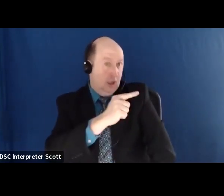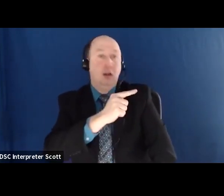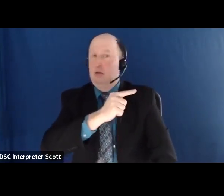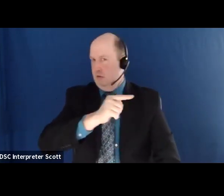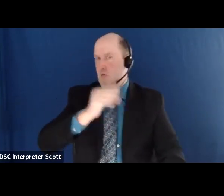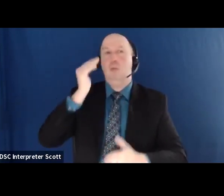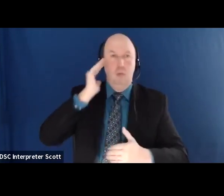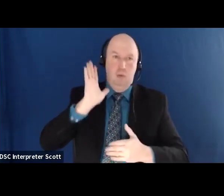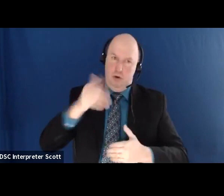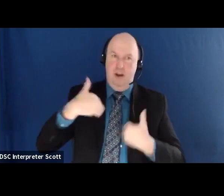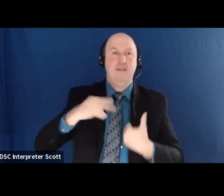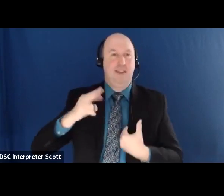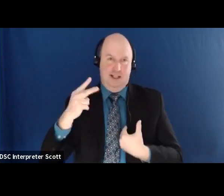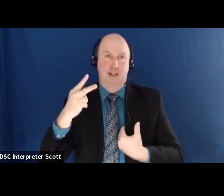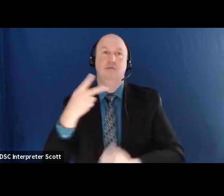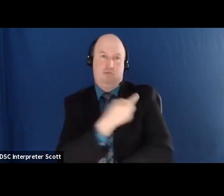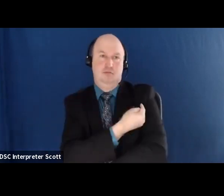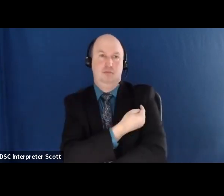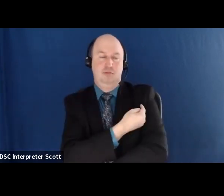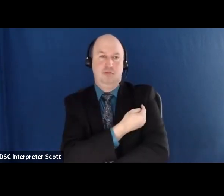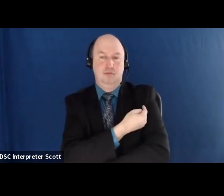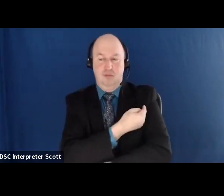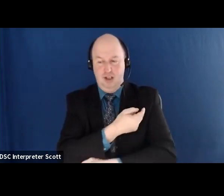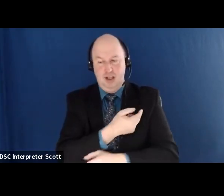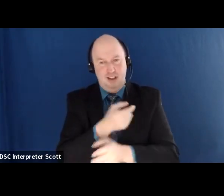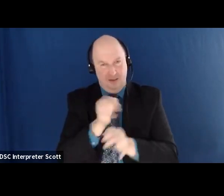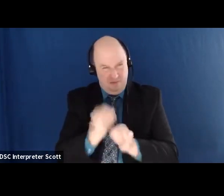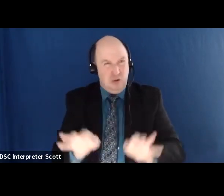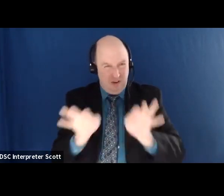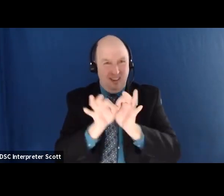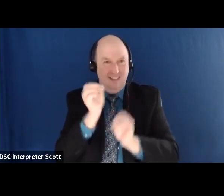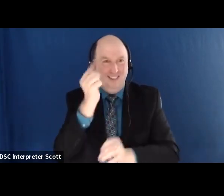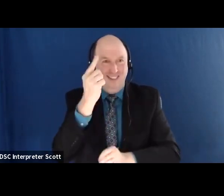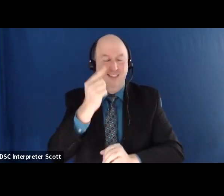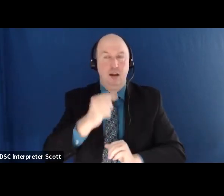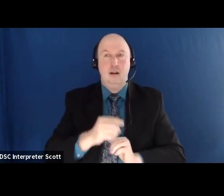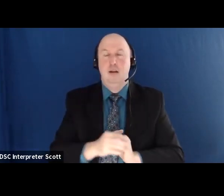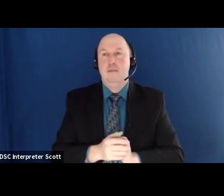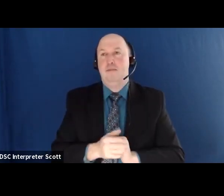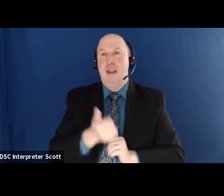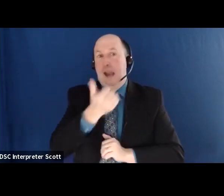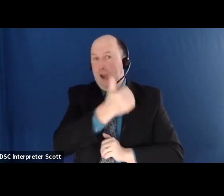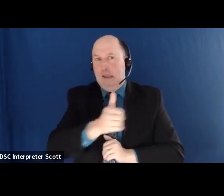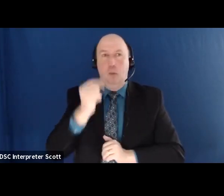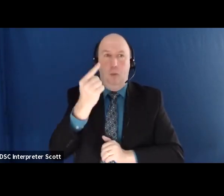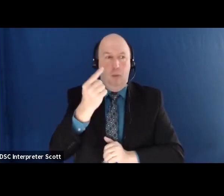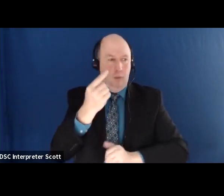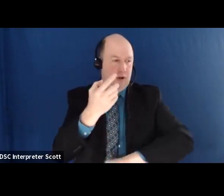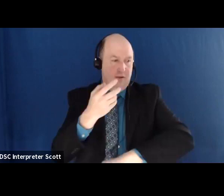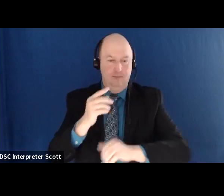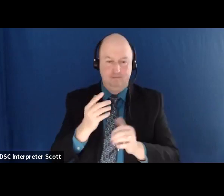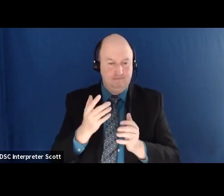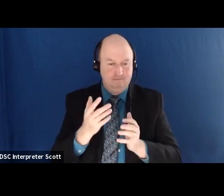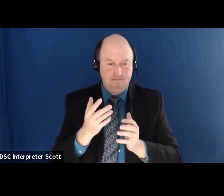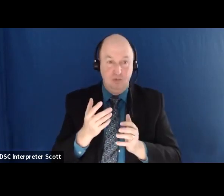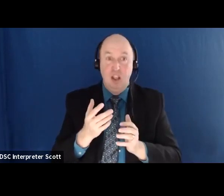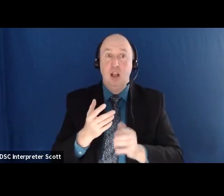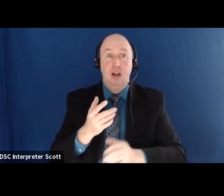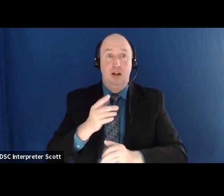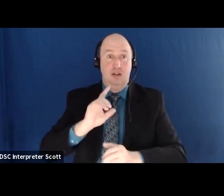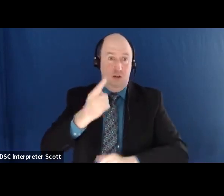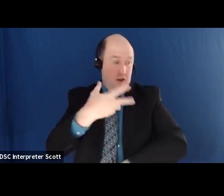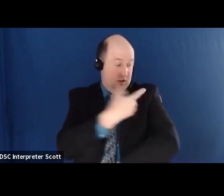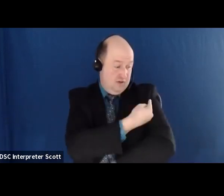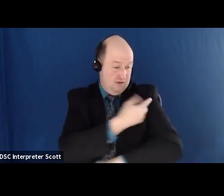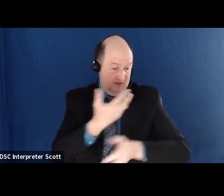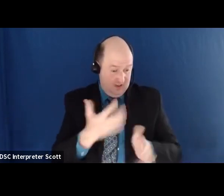there. Again, that's important to understand. Anybody who's gotten their first dose, anybody at all, your second dose is sitting